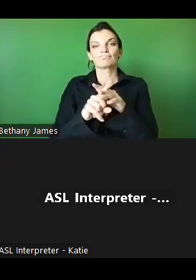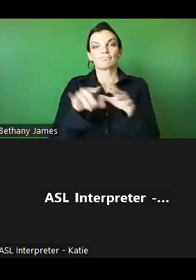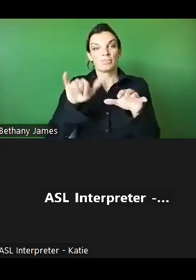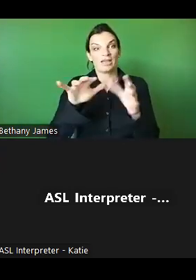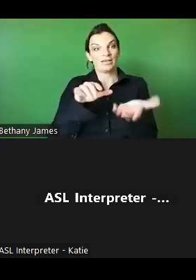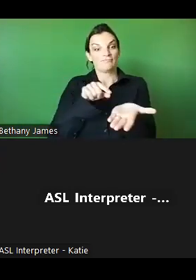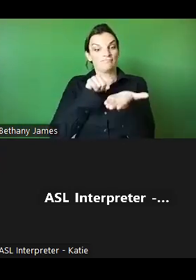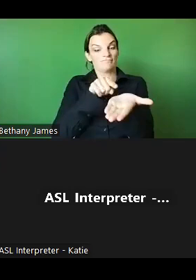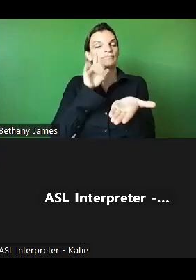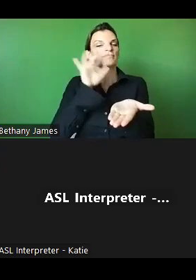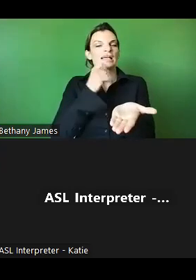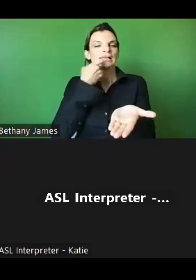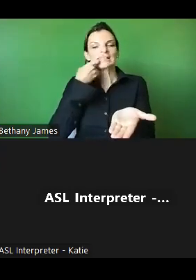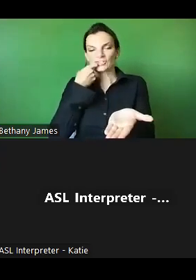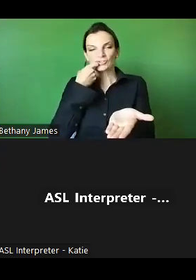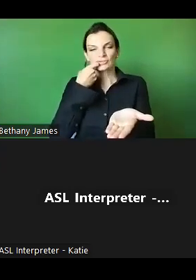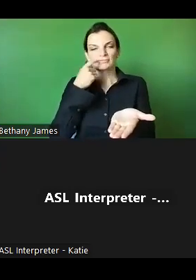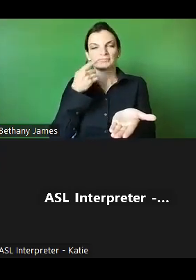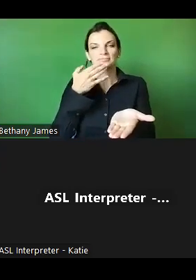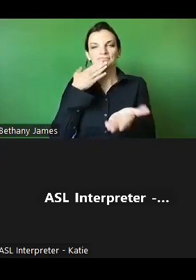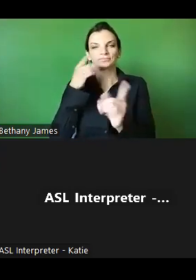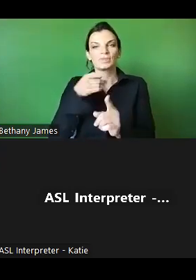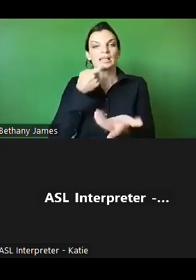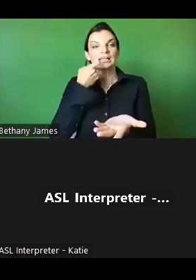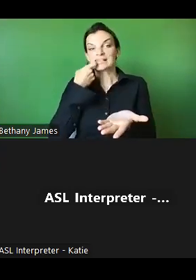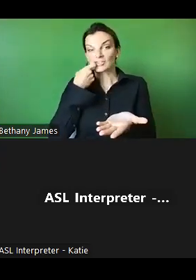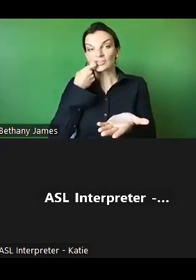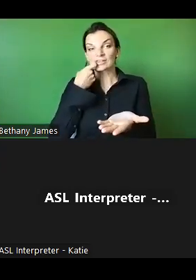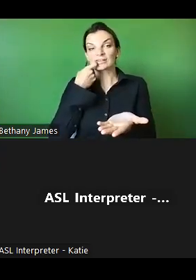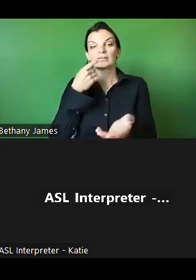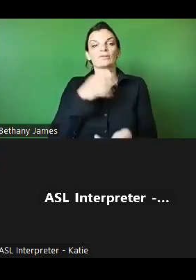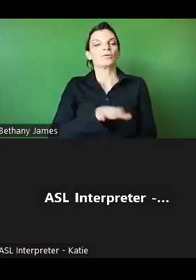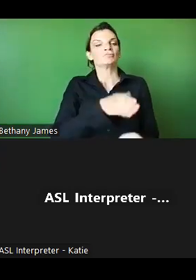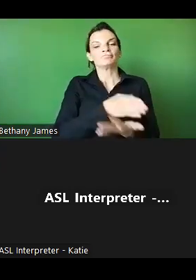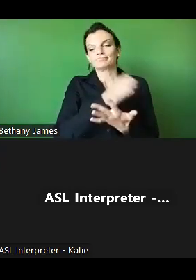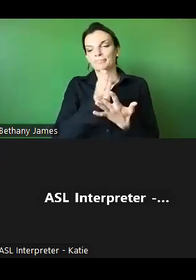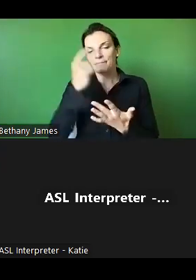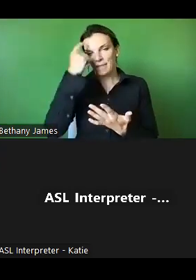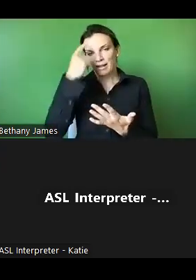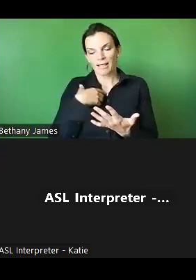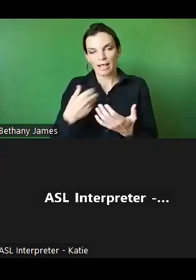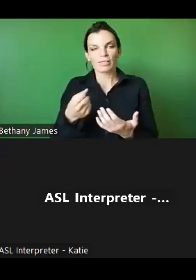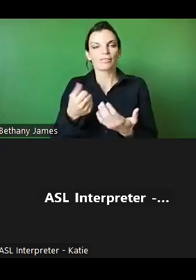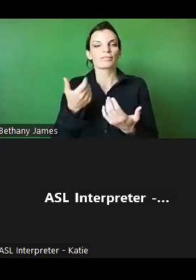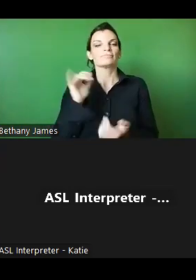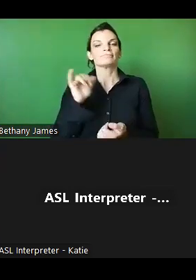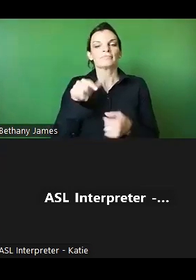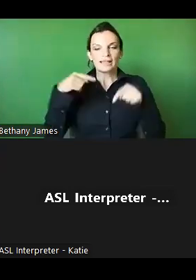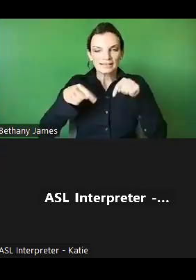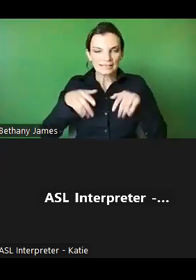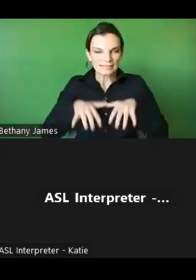was addiction, to view addiction and certain other mental health concerns such as anxiety as